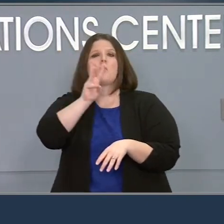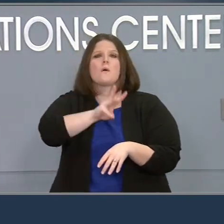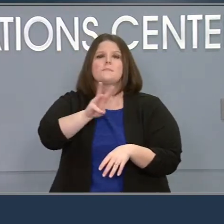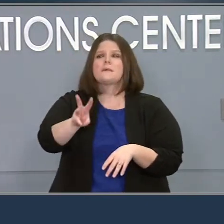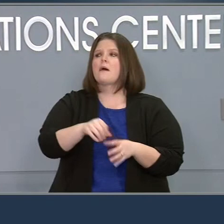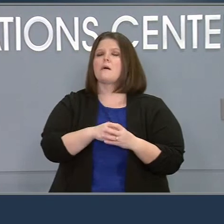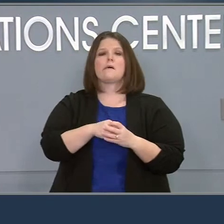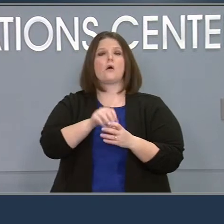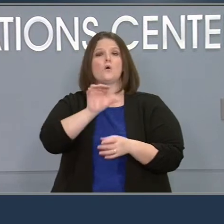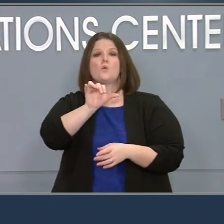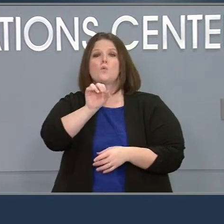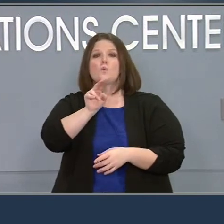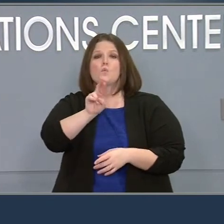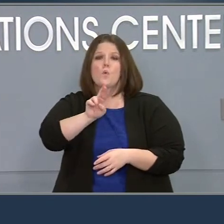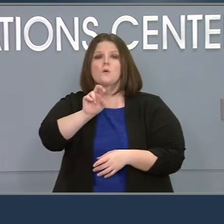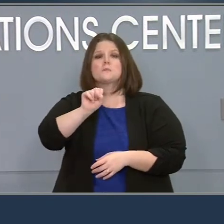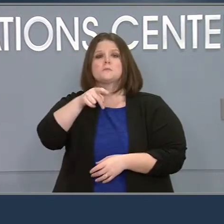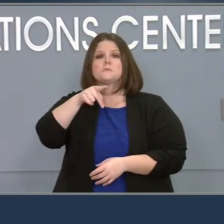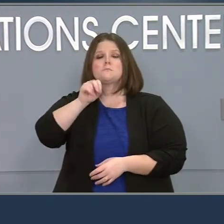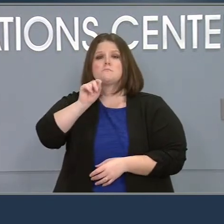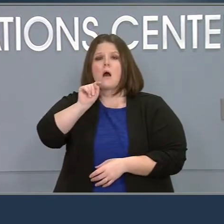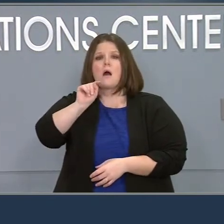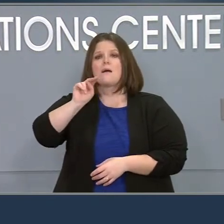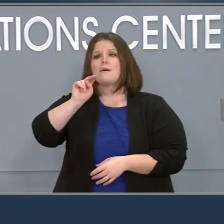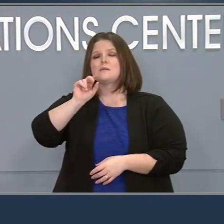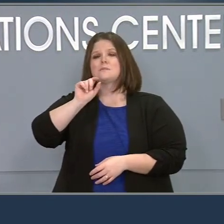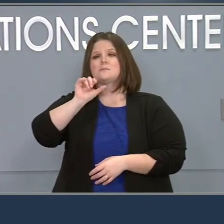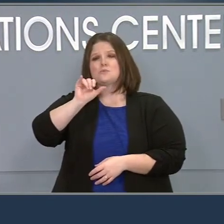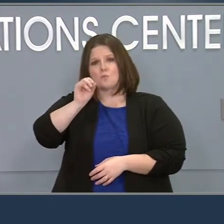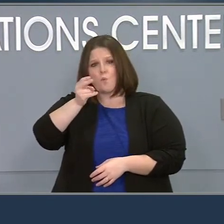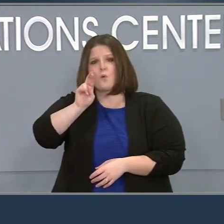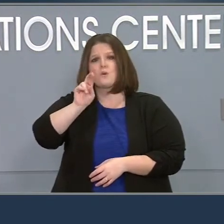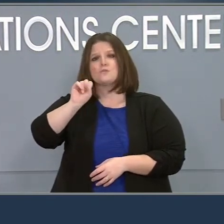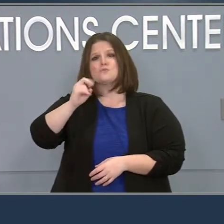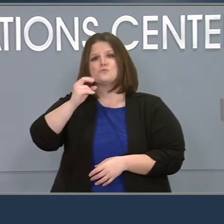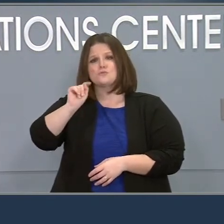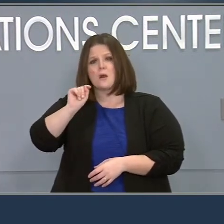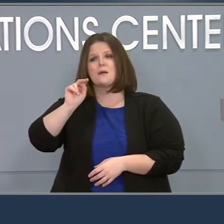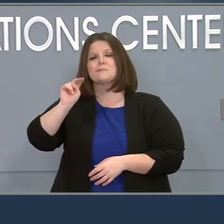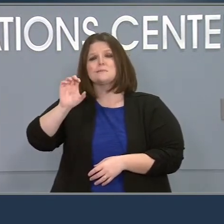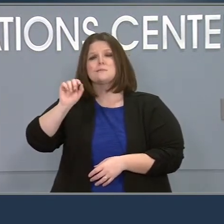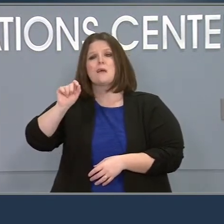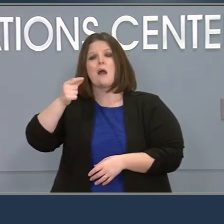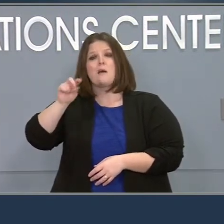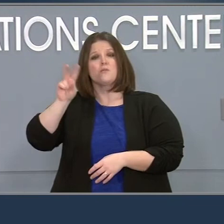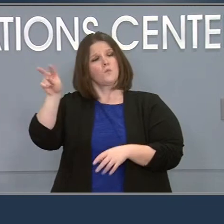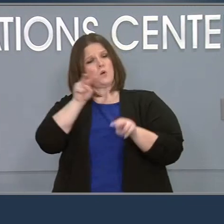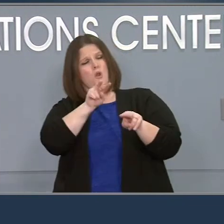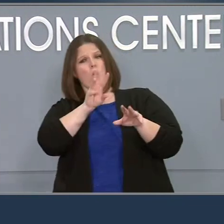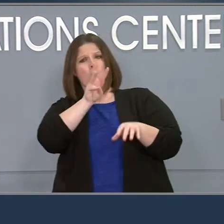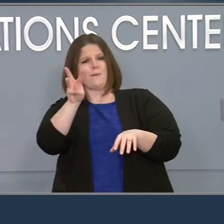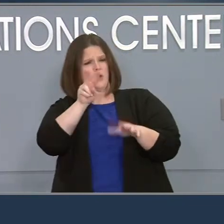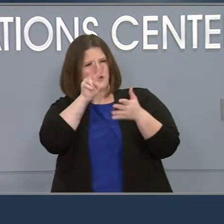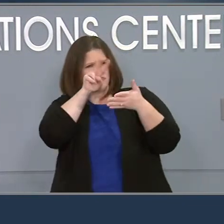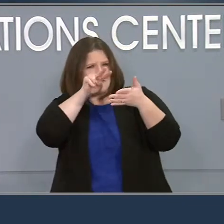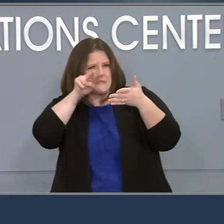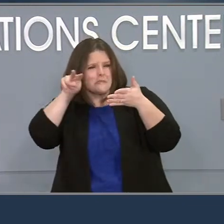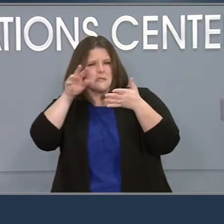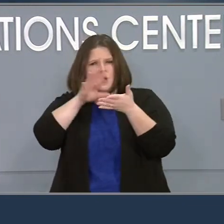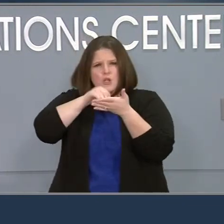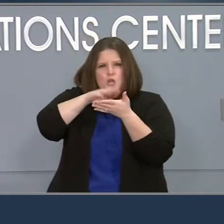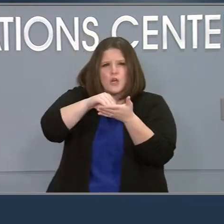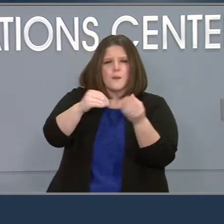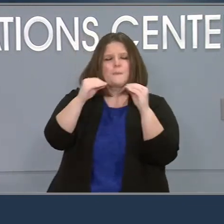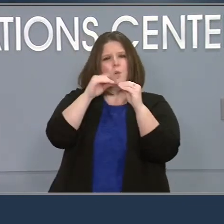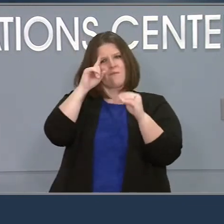yourshot.nc.gov to be sure you're getting accurate information. You can still decide to get vaccinated. And don't forget that